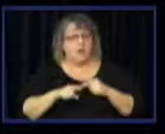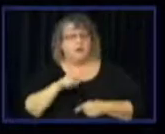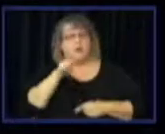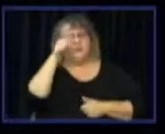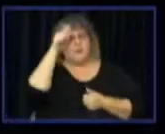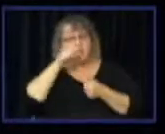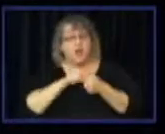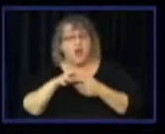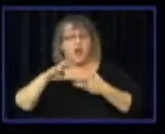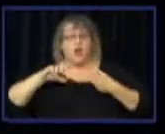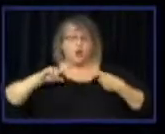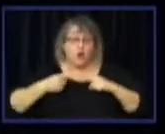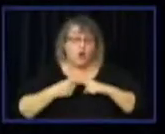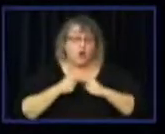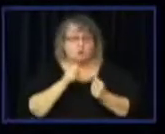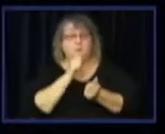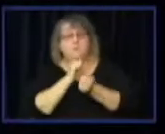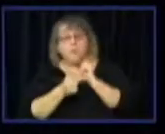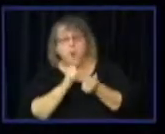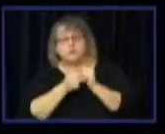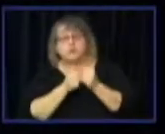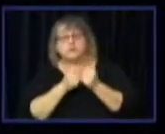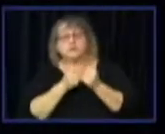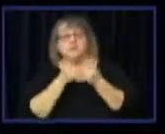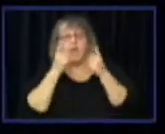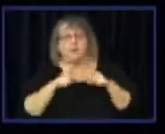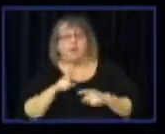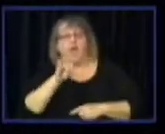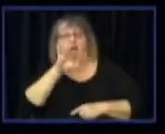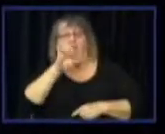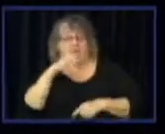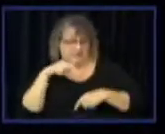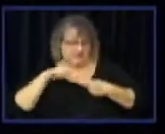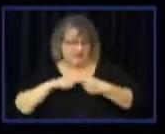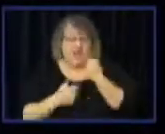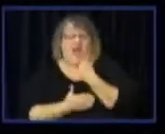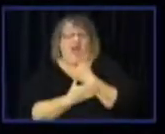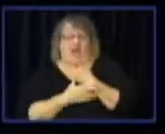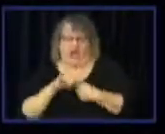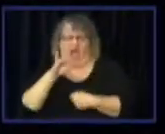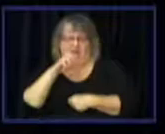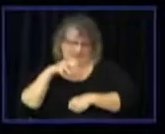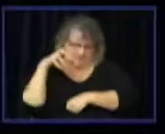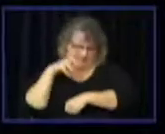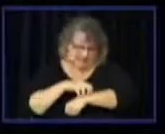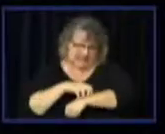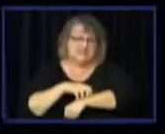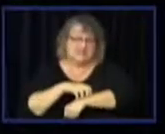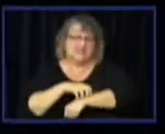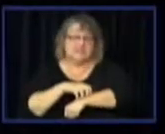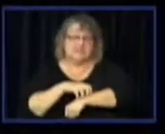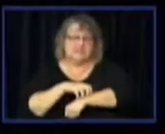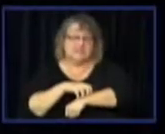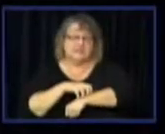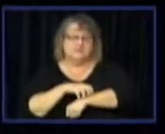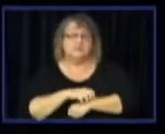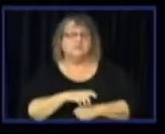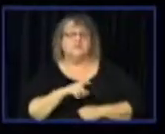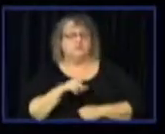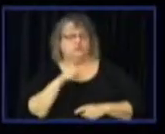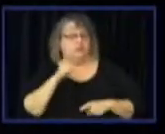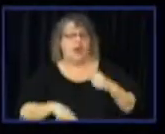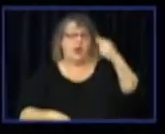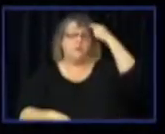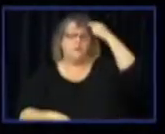And most injuries, whether it's sports or other accidents, ice is my primary treatment.